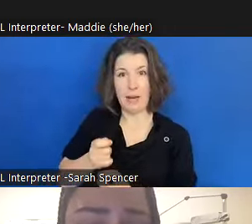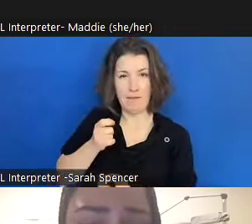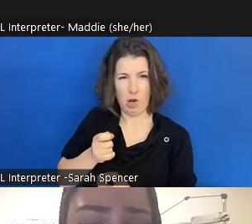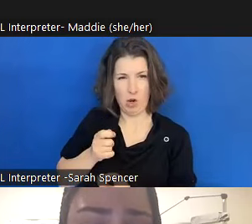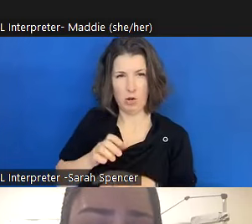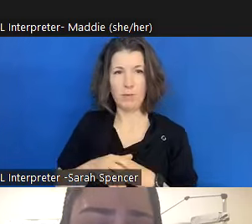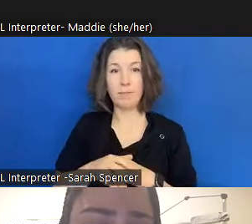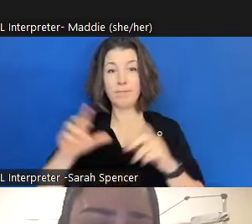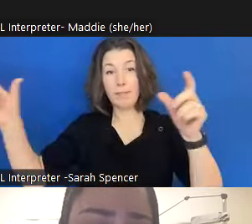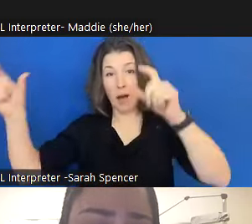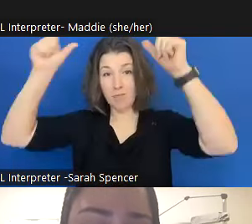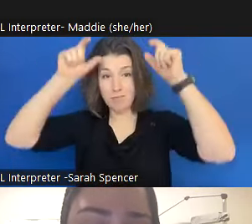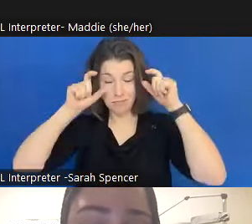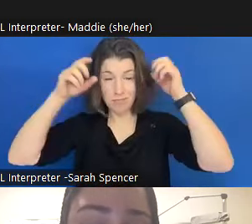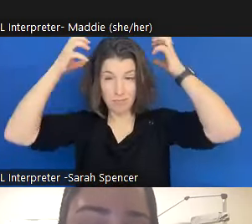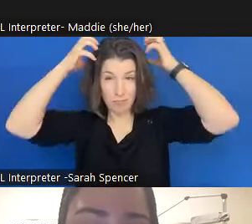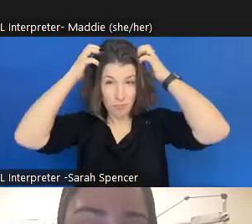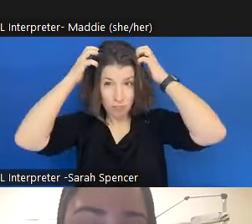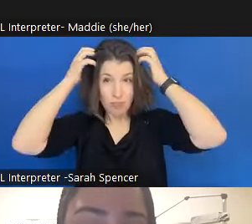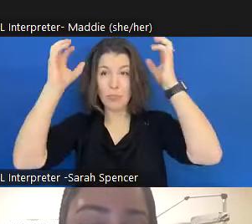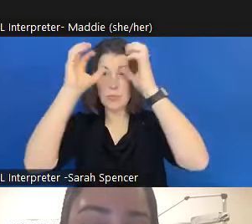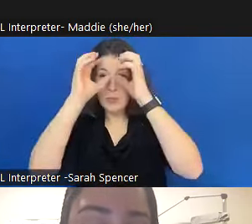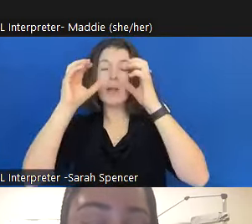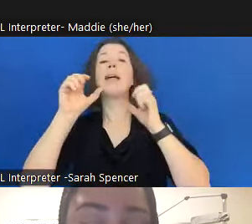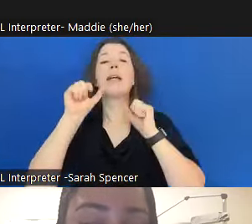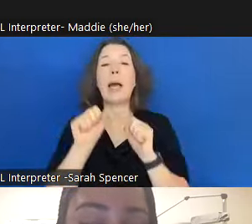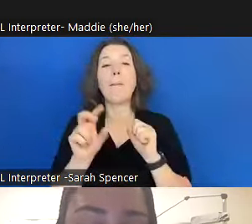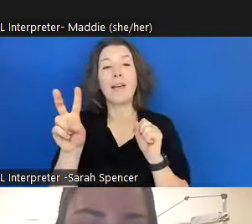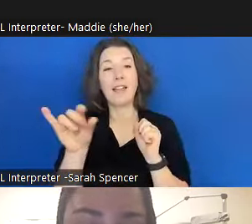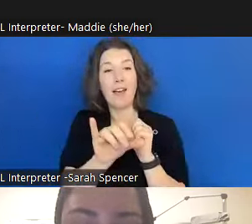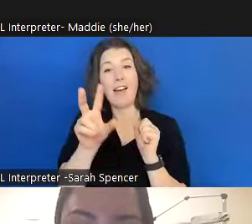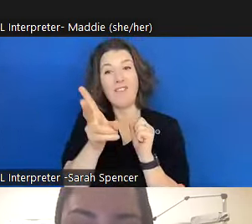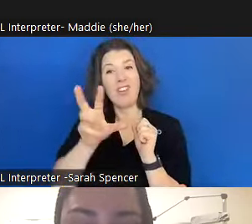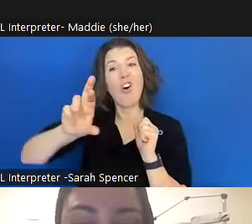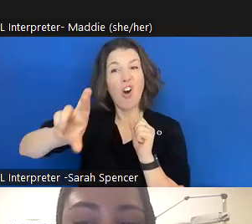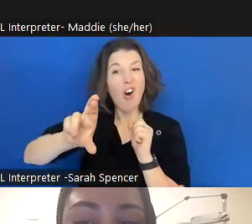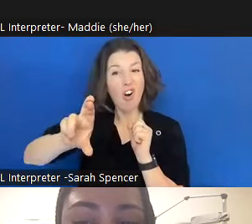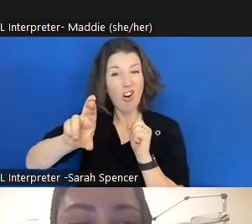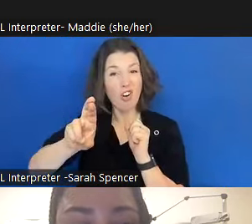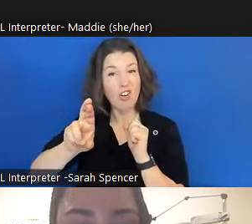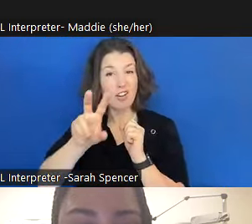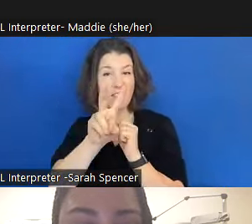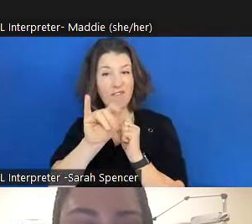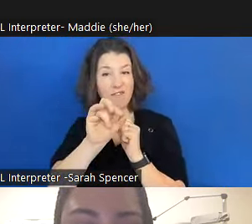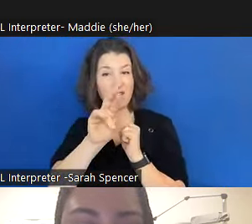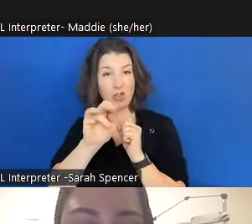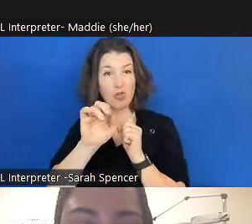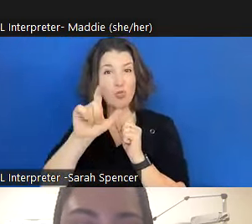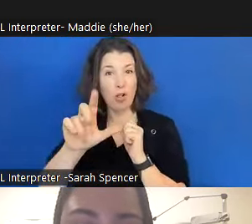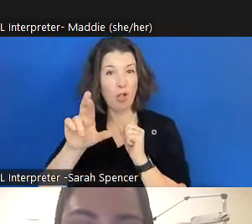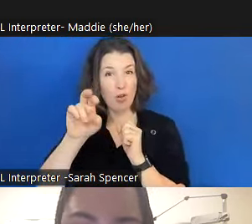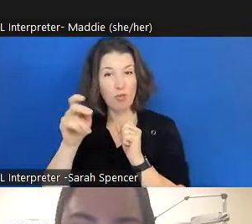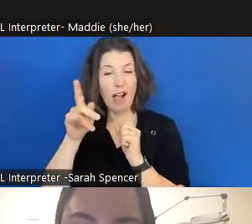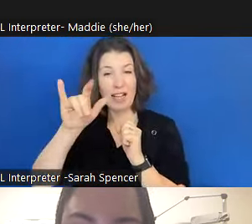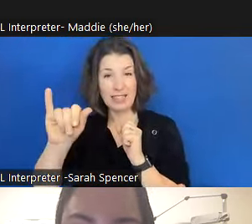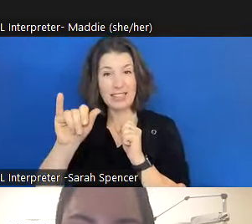devices, which can include VR or virtual reality devices, OCR, which is